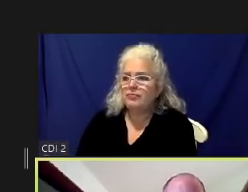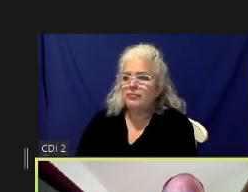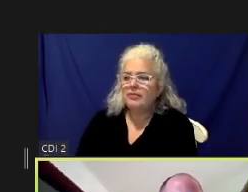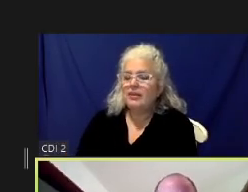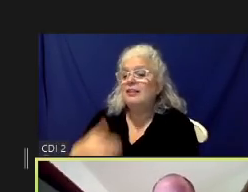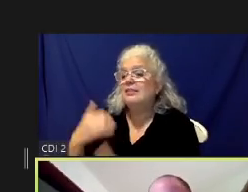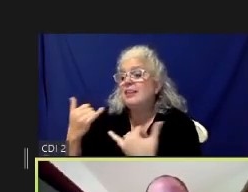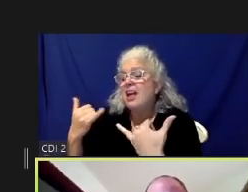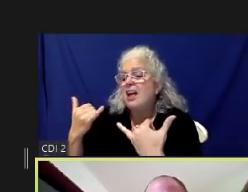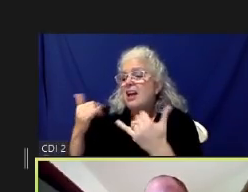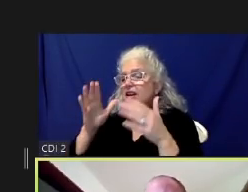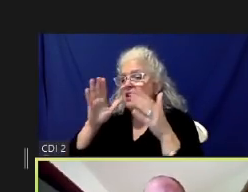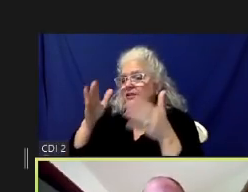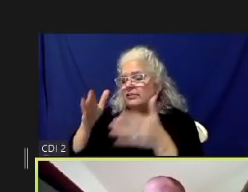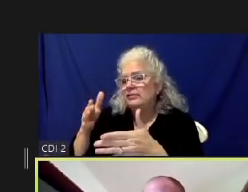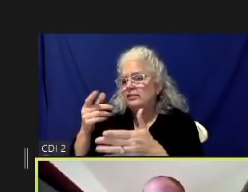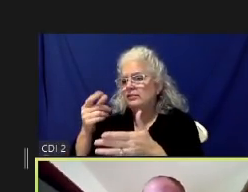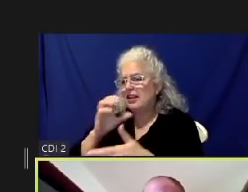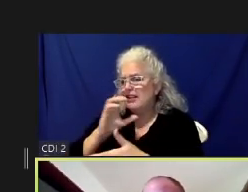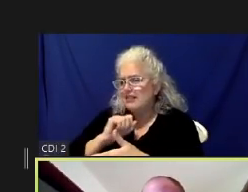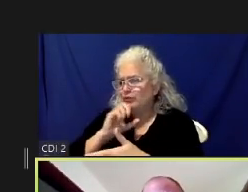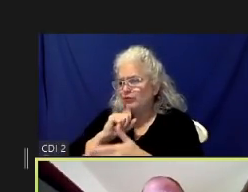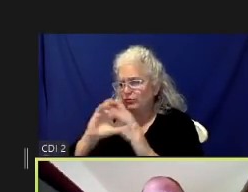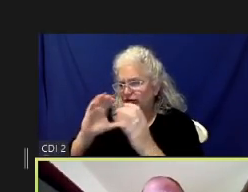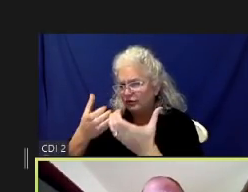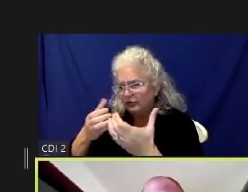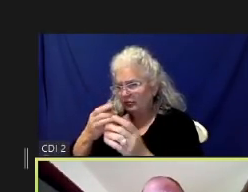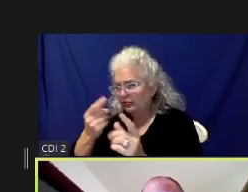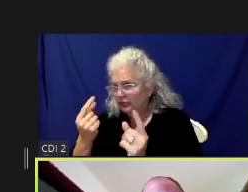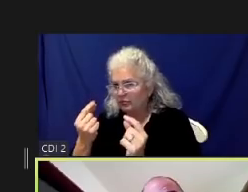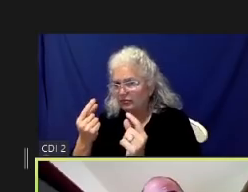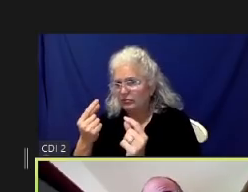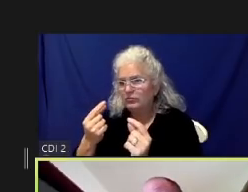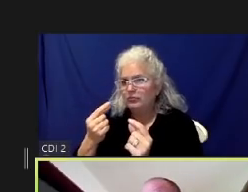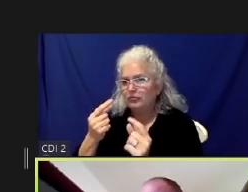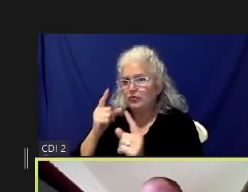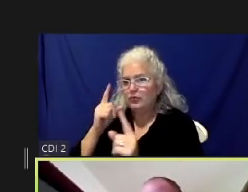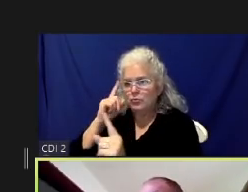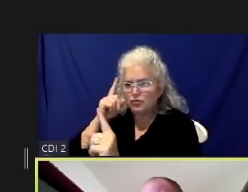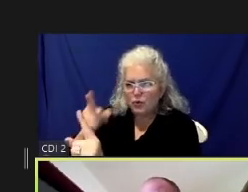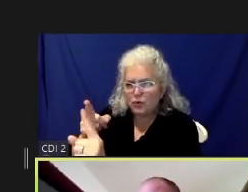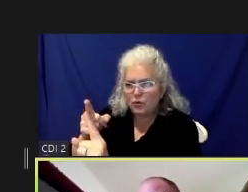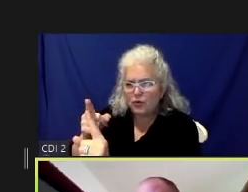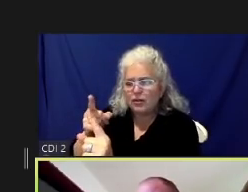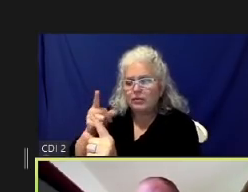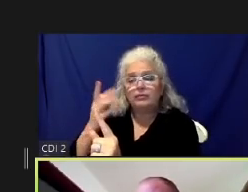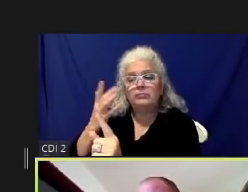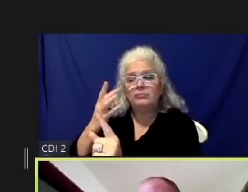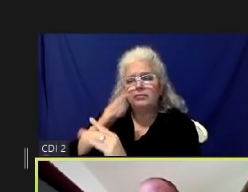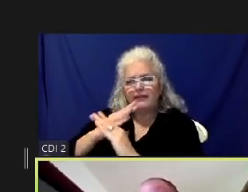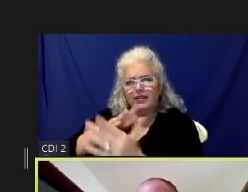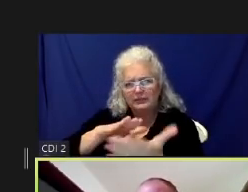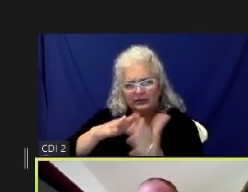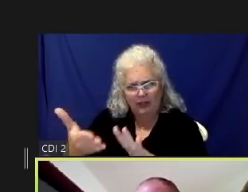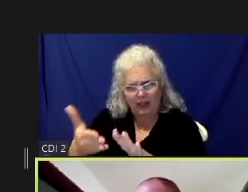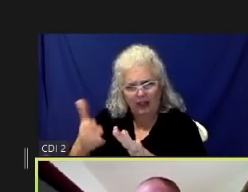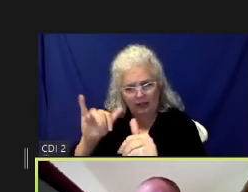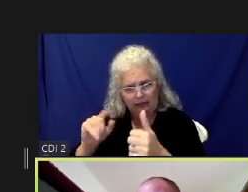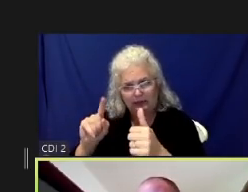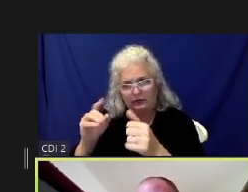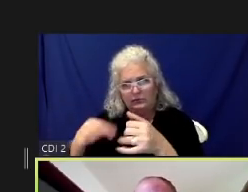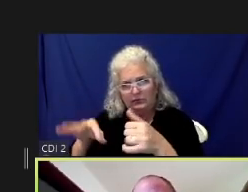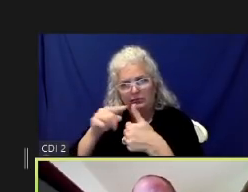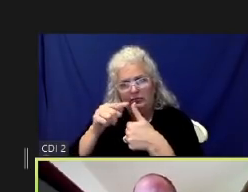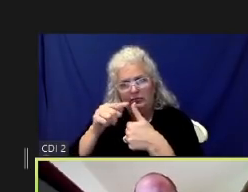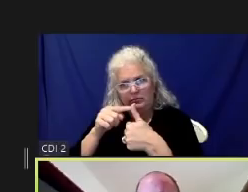classifications, again, just preventing death, right? We wish we could prevent it all, and we will at one point, but at this point,